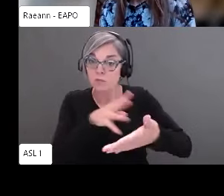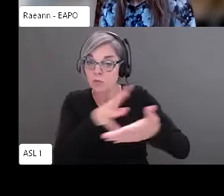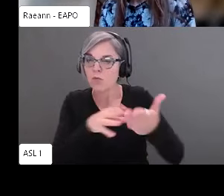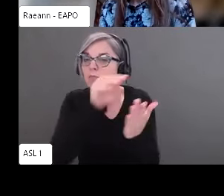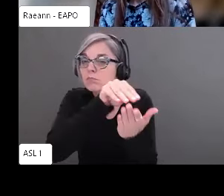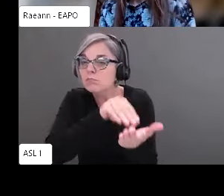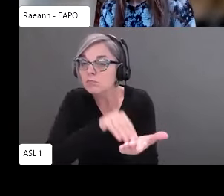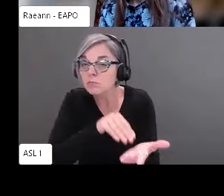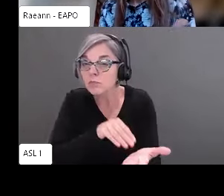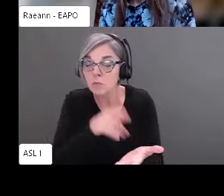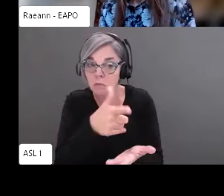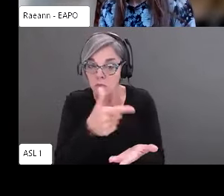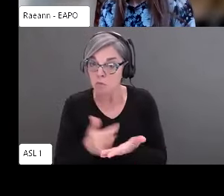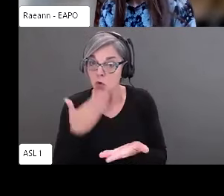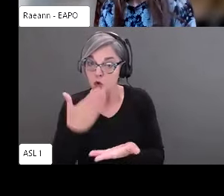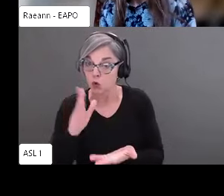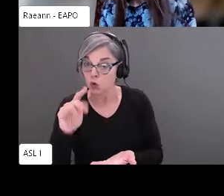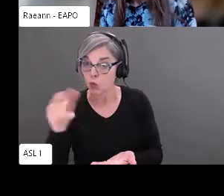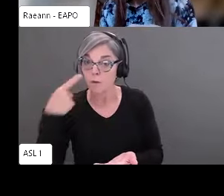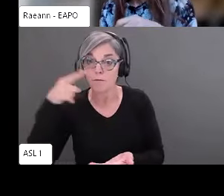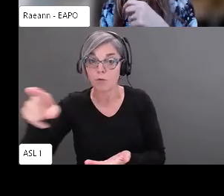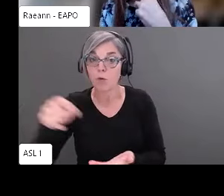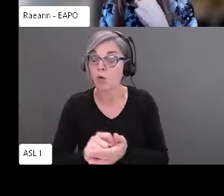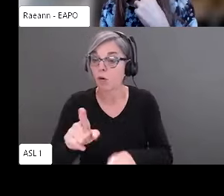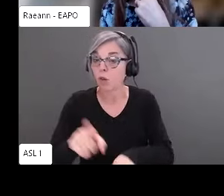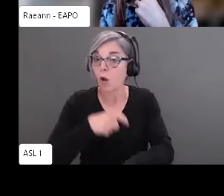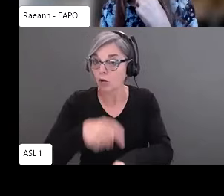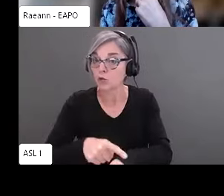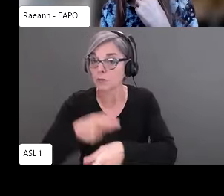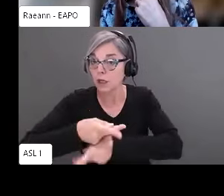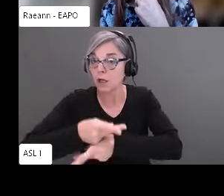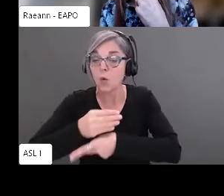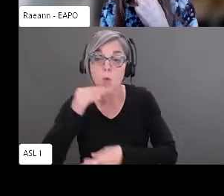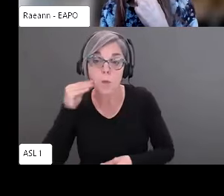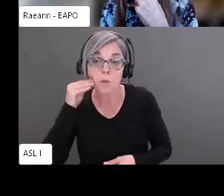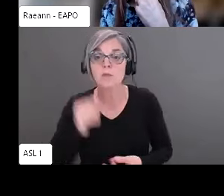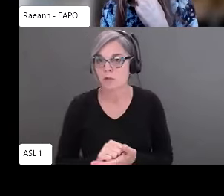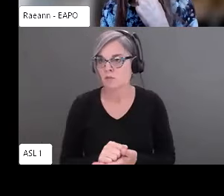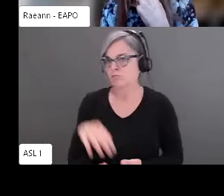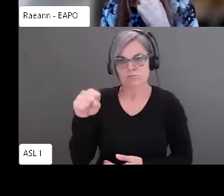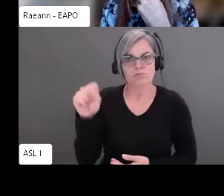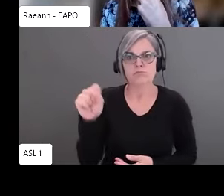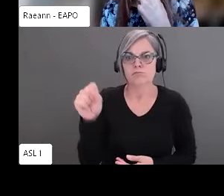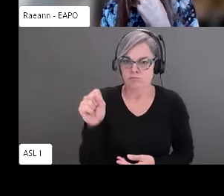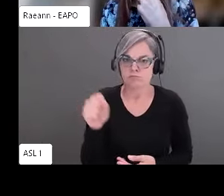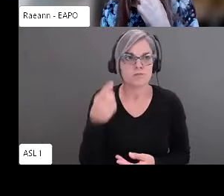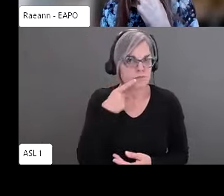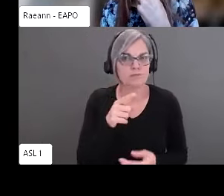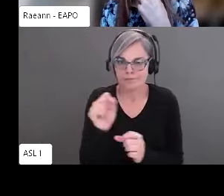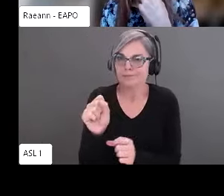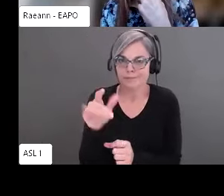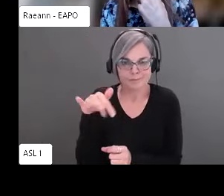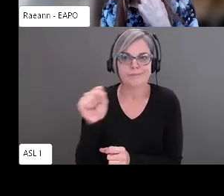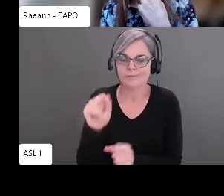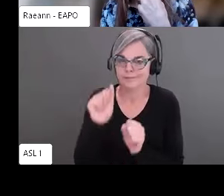homes? Absolutely. Long-term care homes can use this. Okay. Perfect. And they do